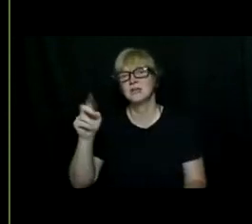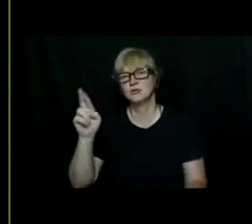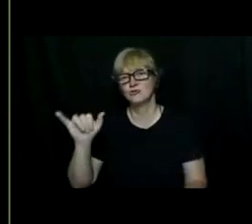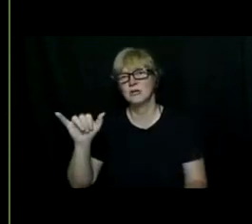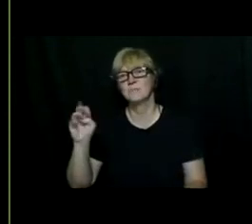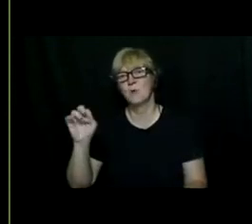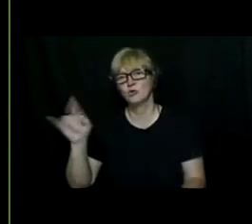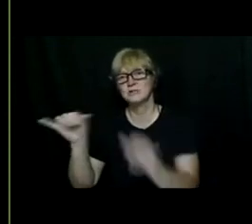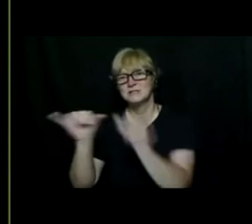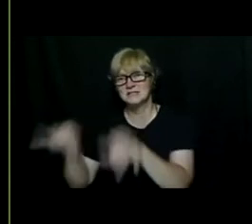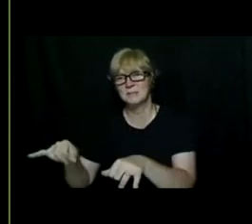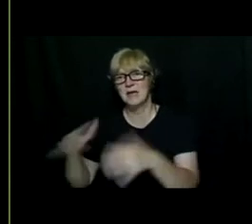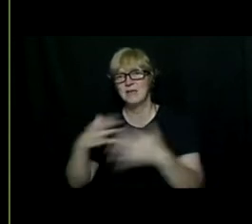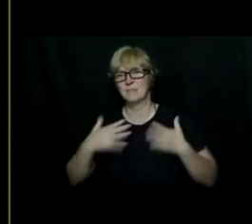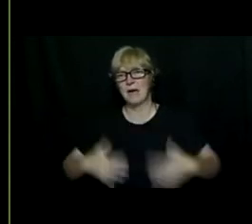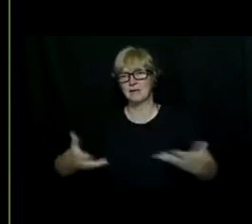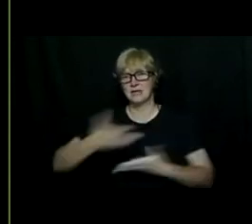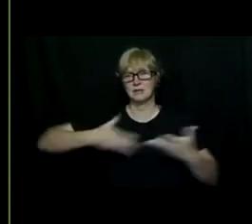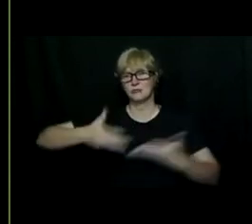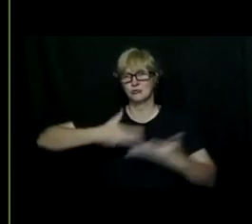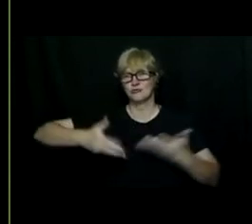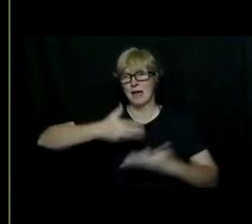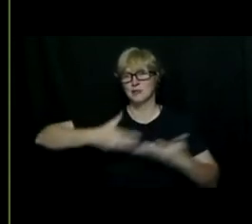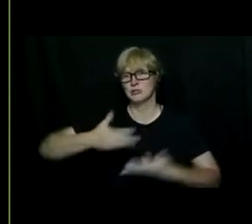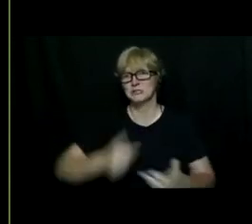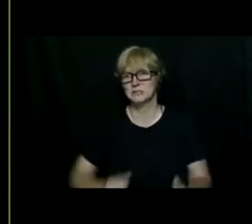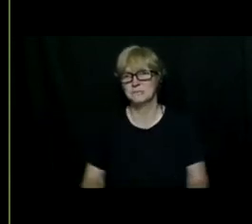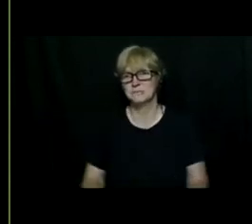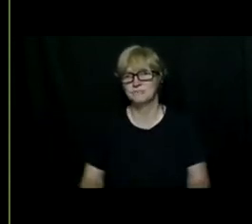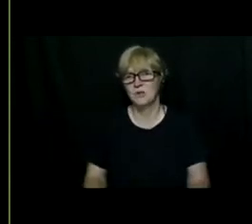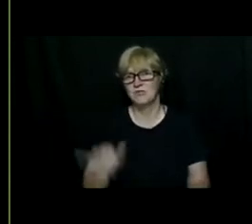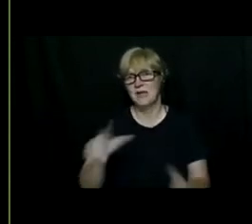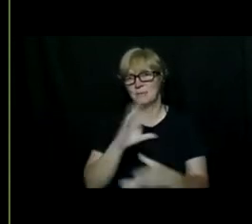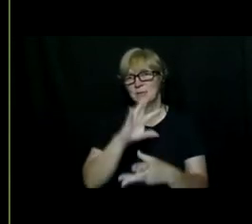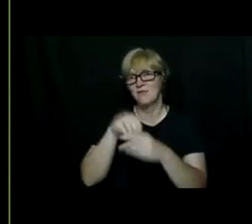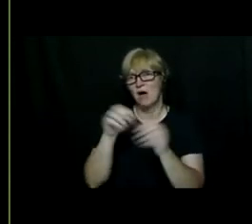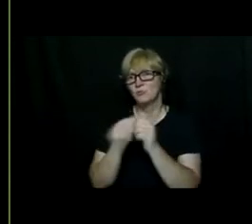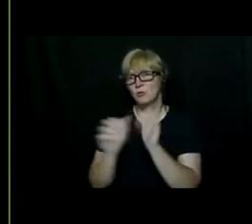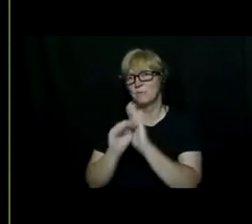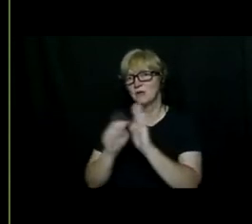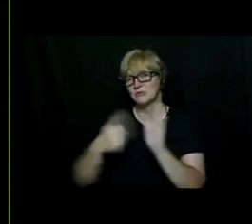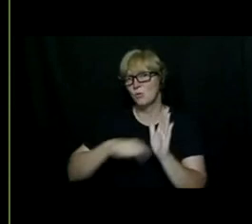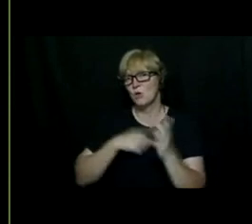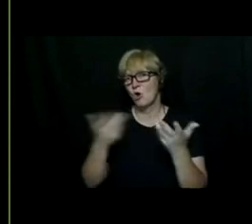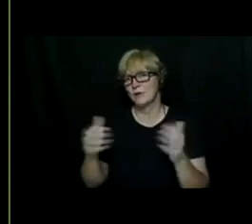interactions associated with them can be part of these models that we have.